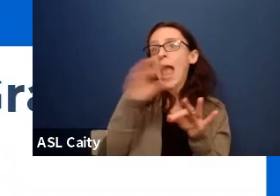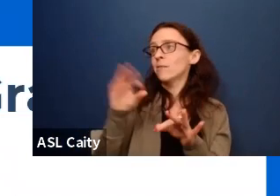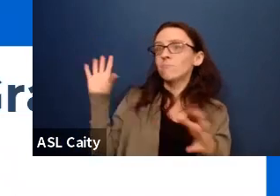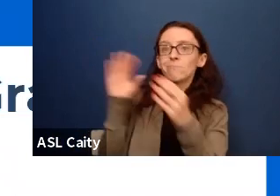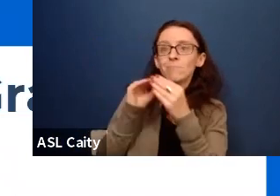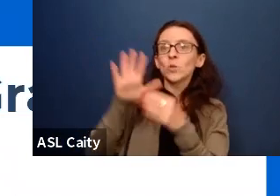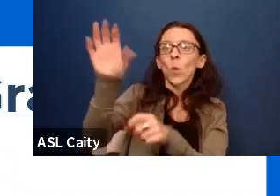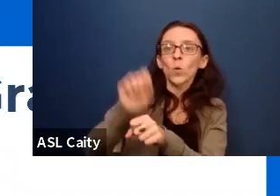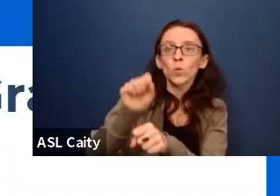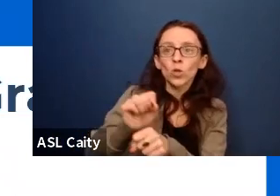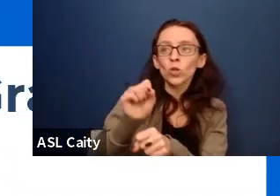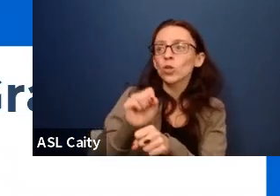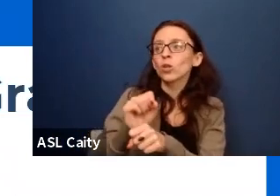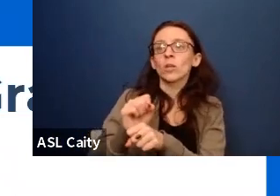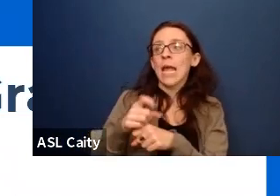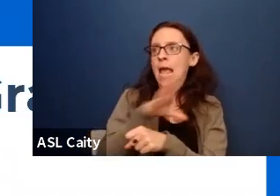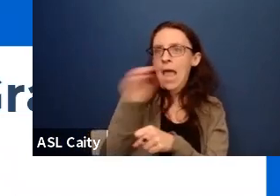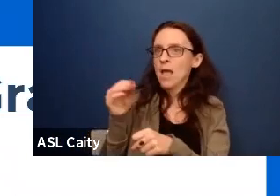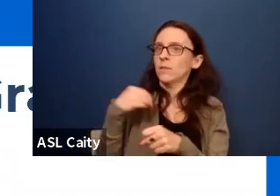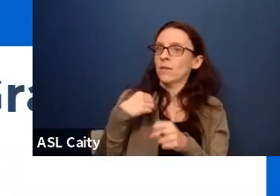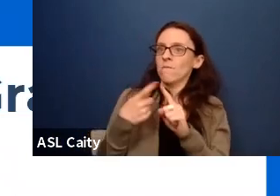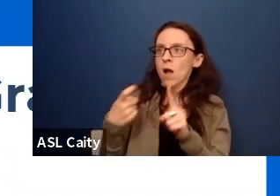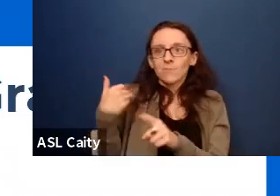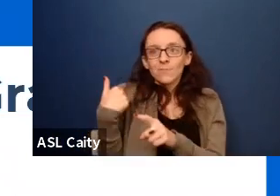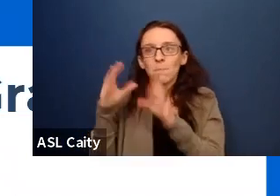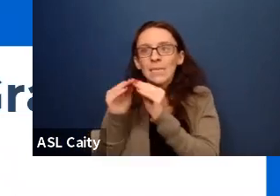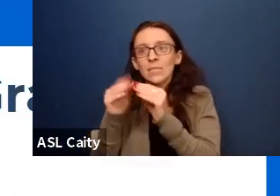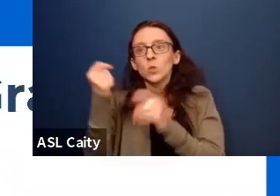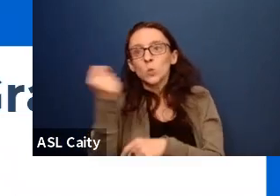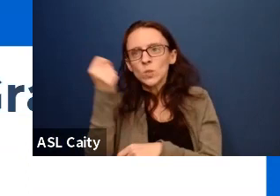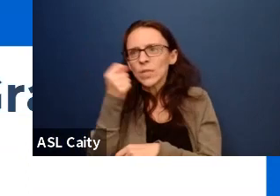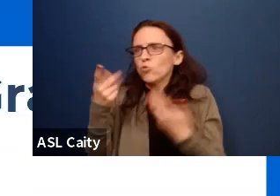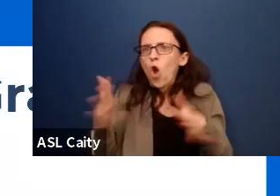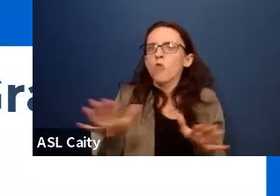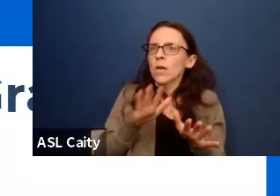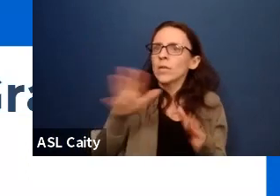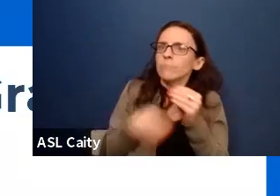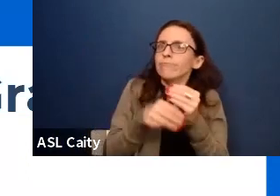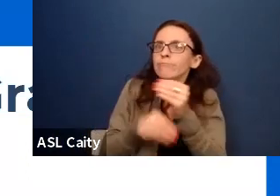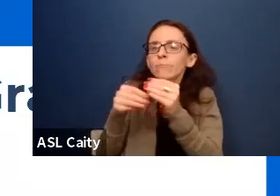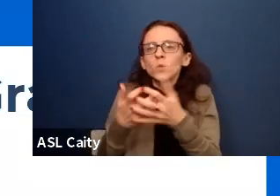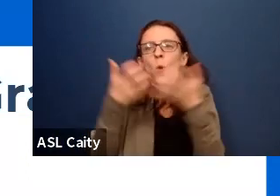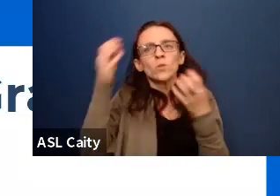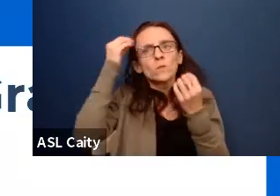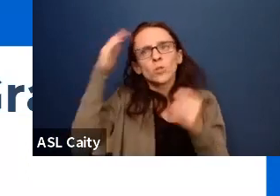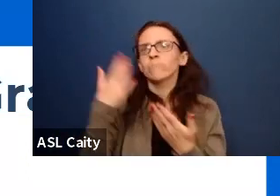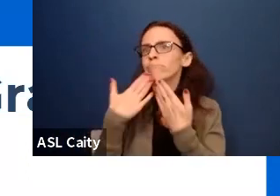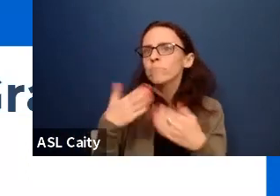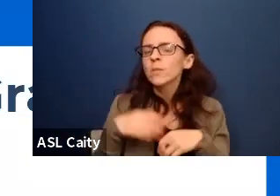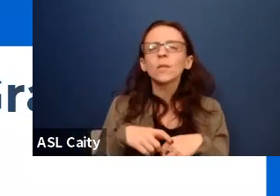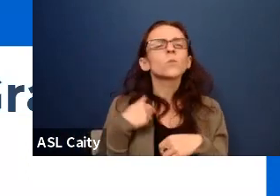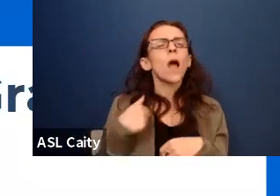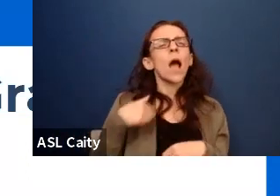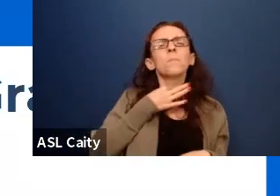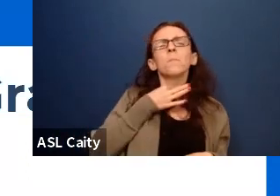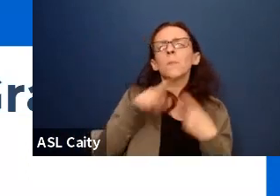between today and Tuesday. I'm curious about the variation in the number of